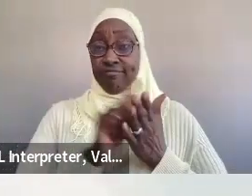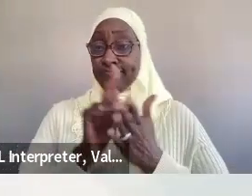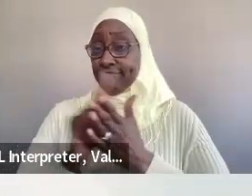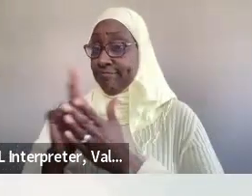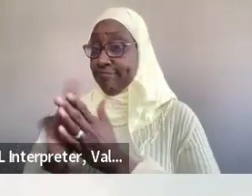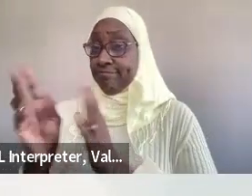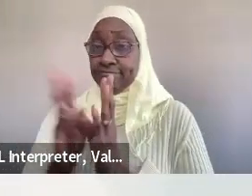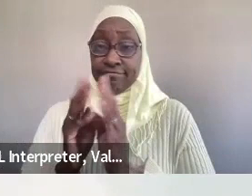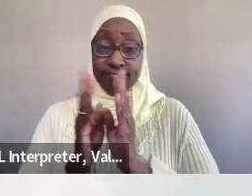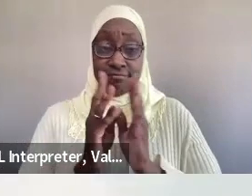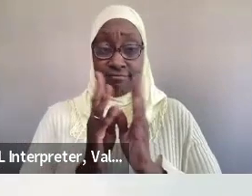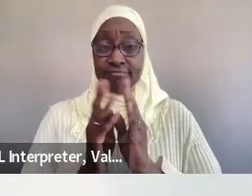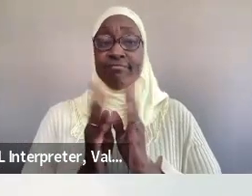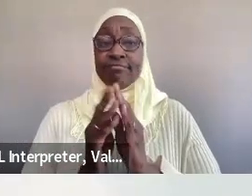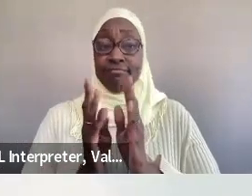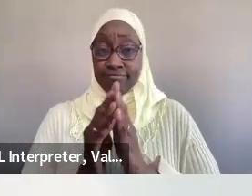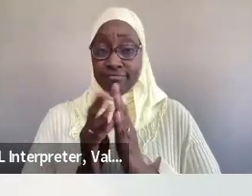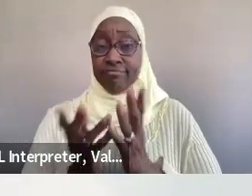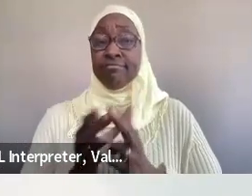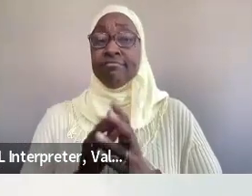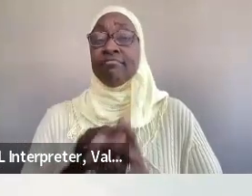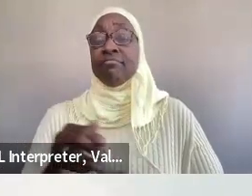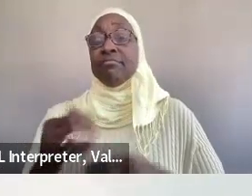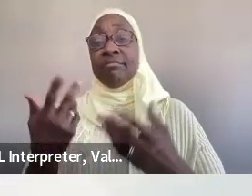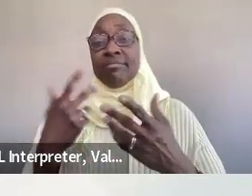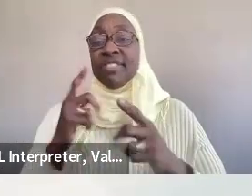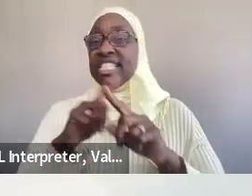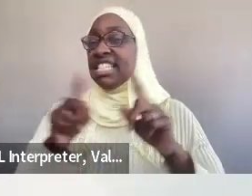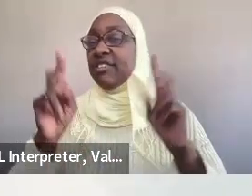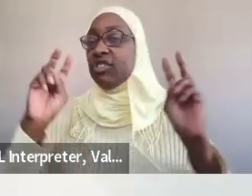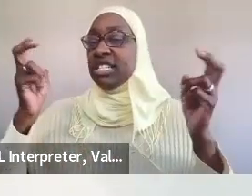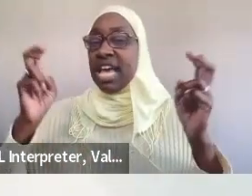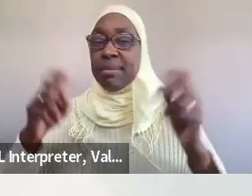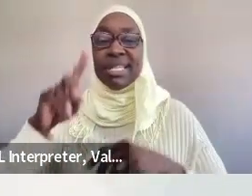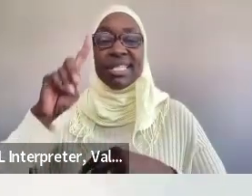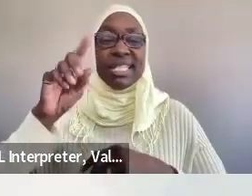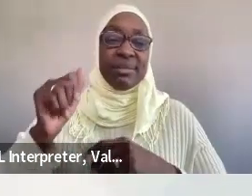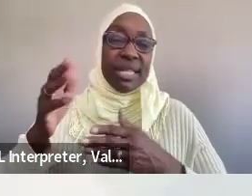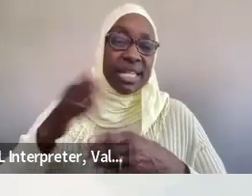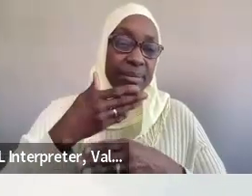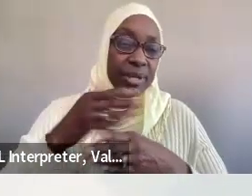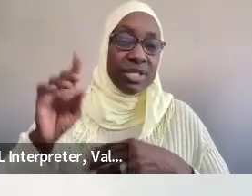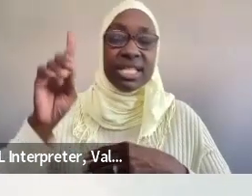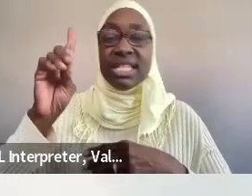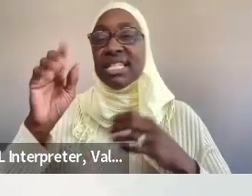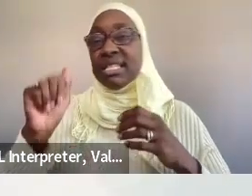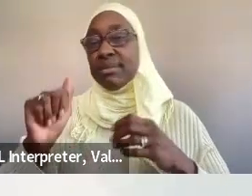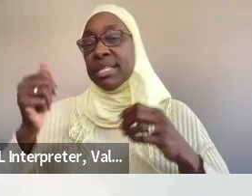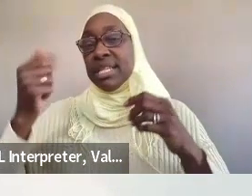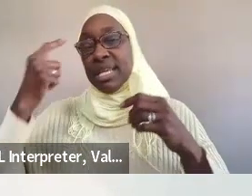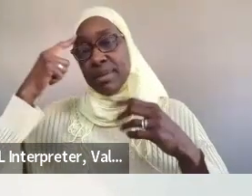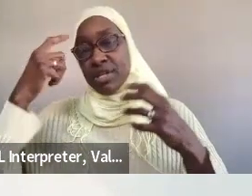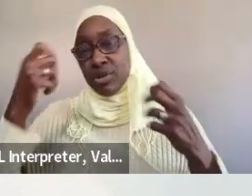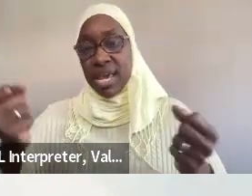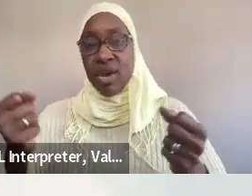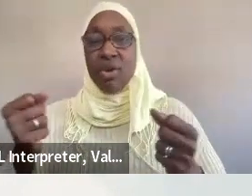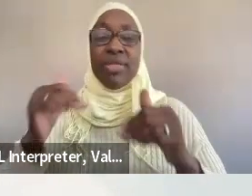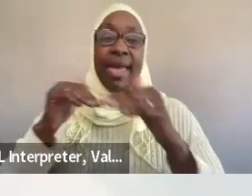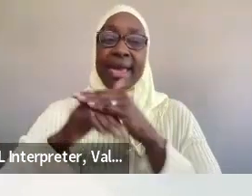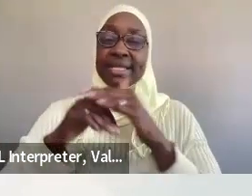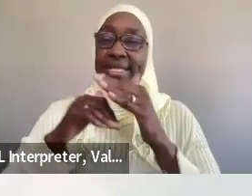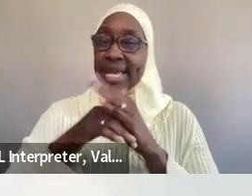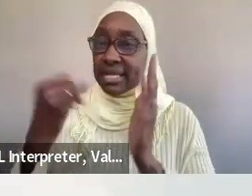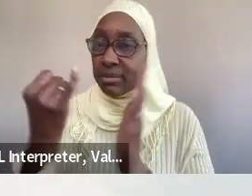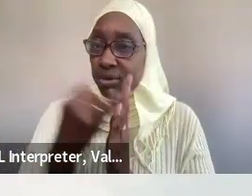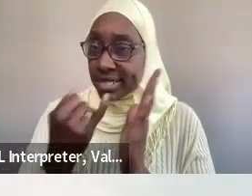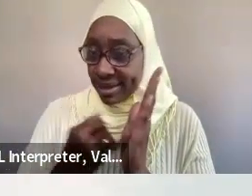notable ones from this semester were disability in music, disability and mental health, which we had this week was actually our most attended meeting of the semester,